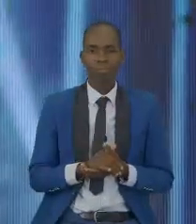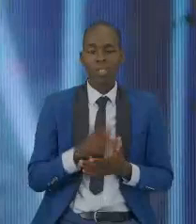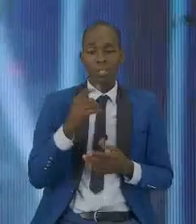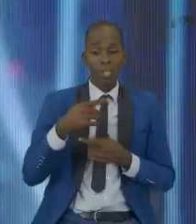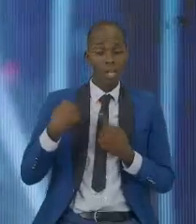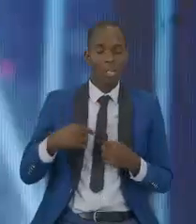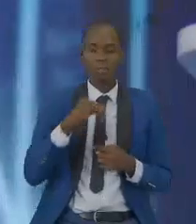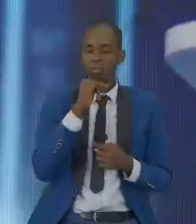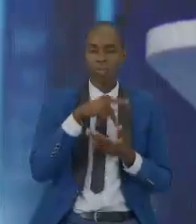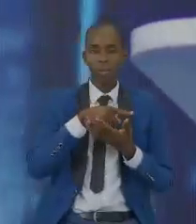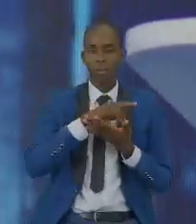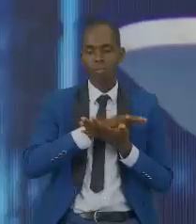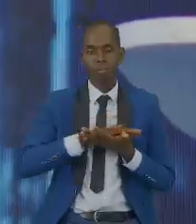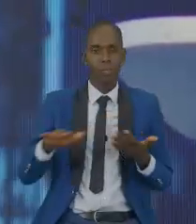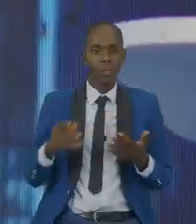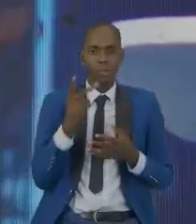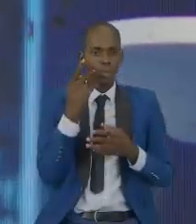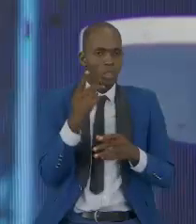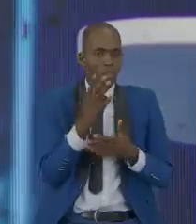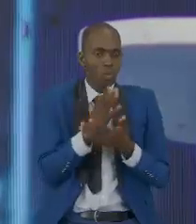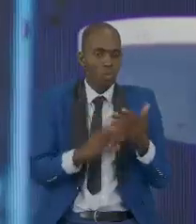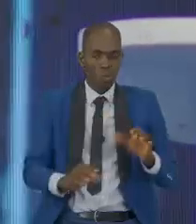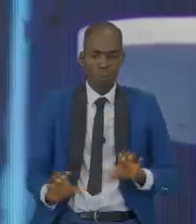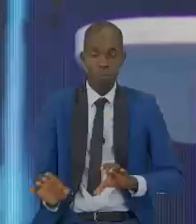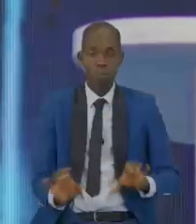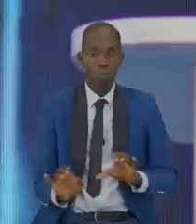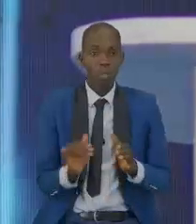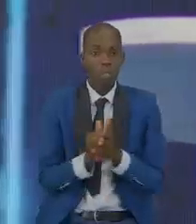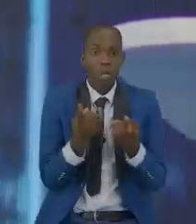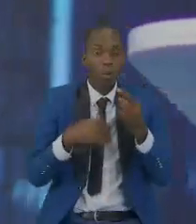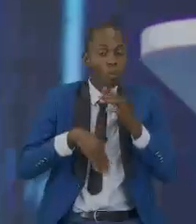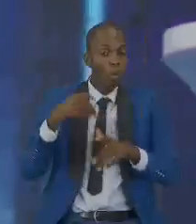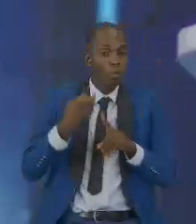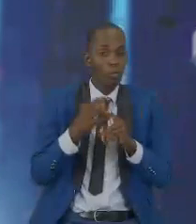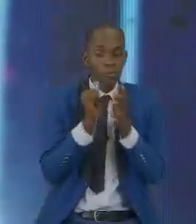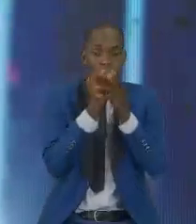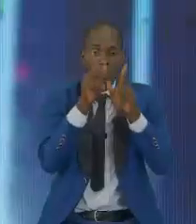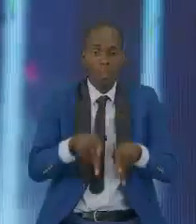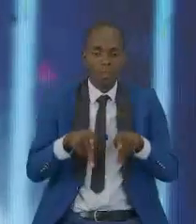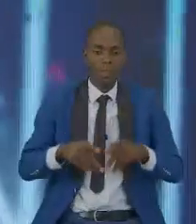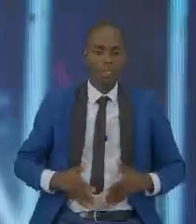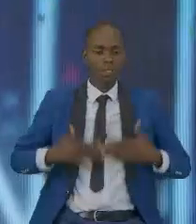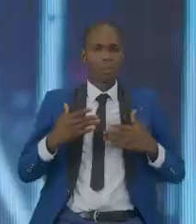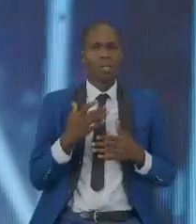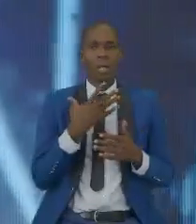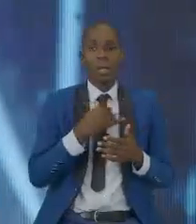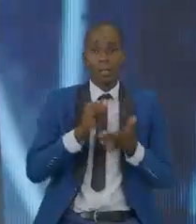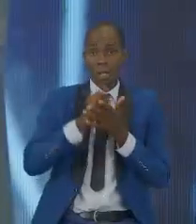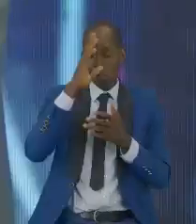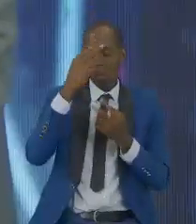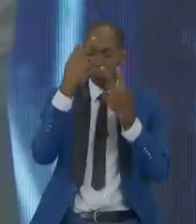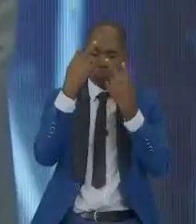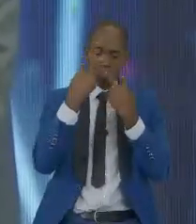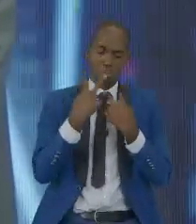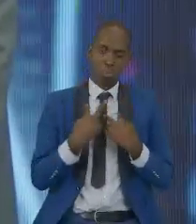the heart is not pure. And you see the actions that come out of the heart. You see, the man looks gentle and the